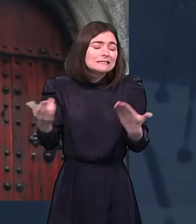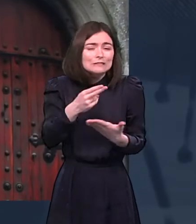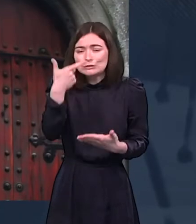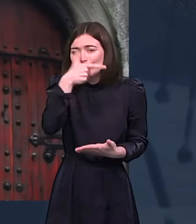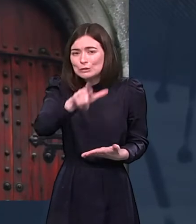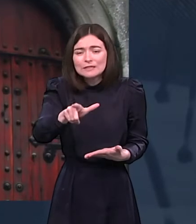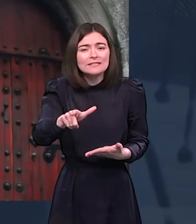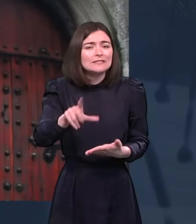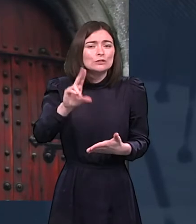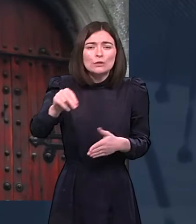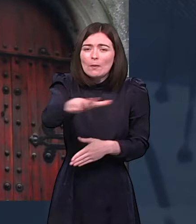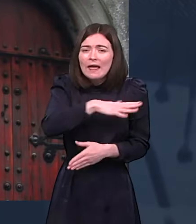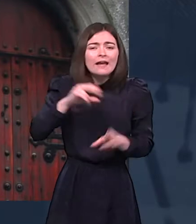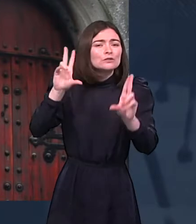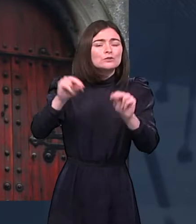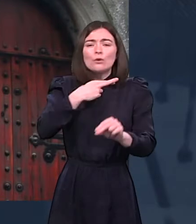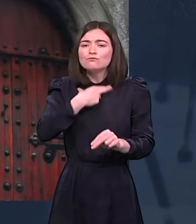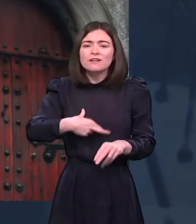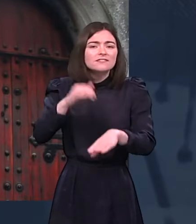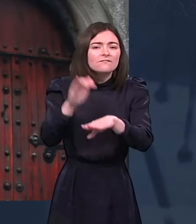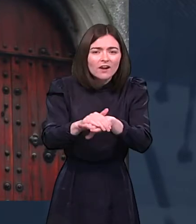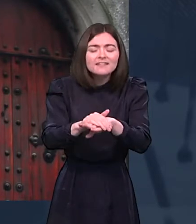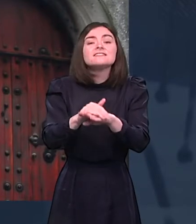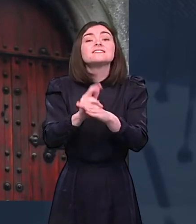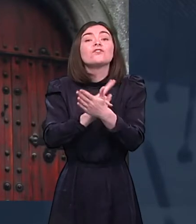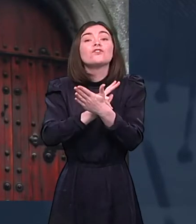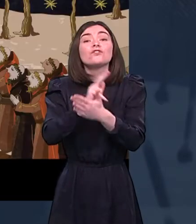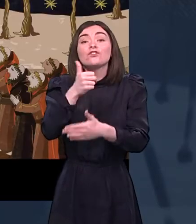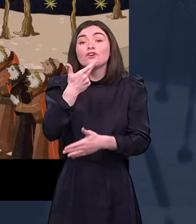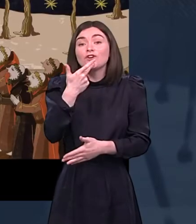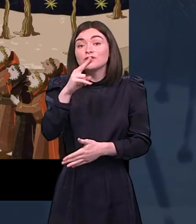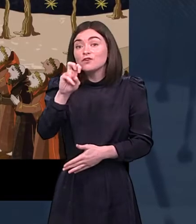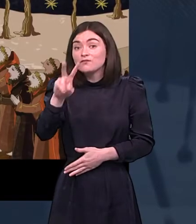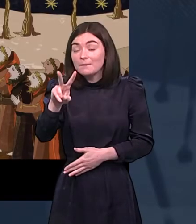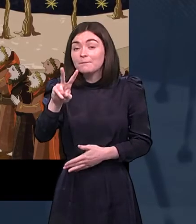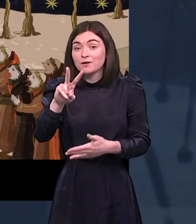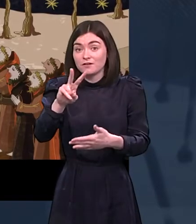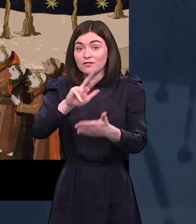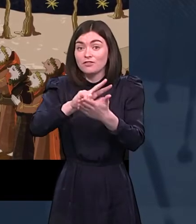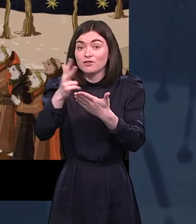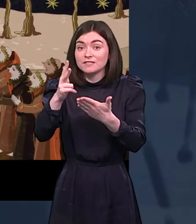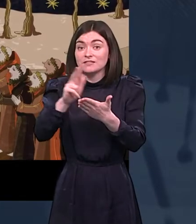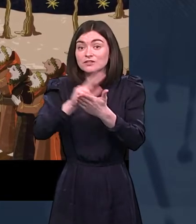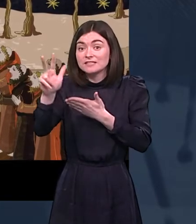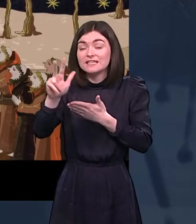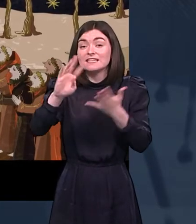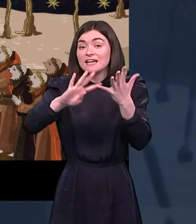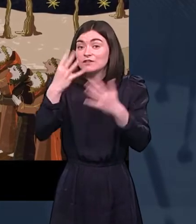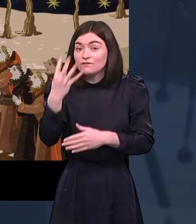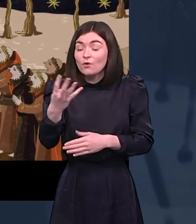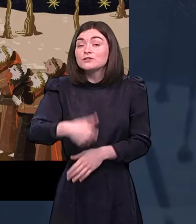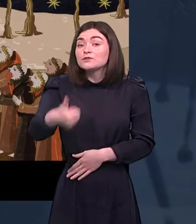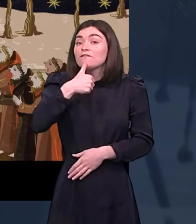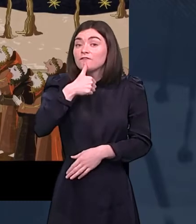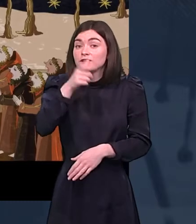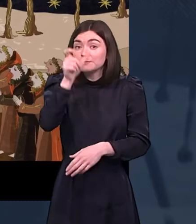no powerful friends, on the 3rd of November 1324, she was the first person in Ireland and the United Kingdom to